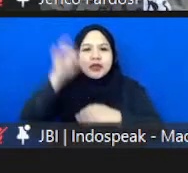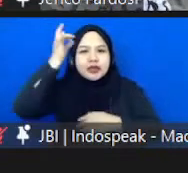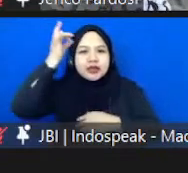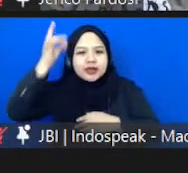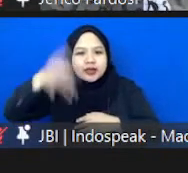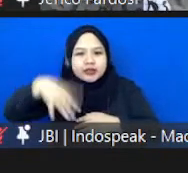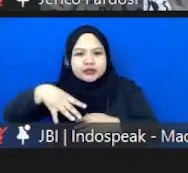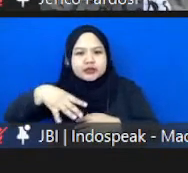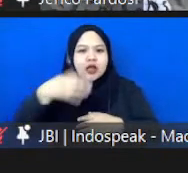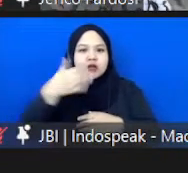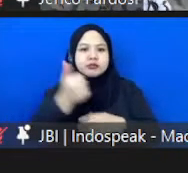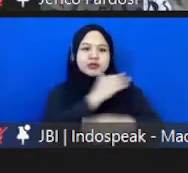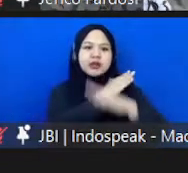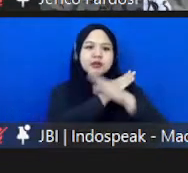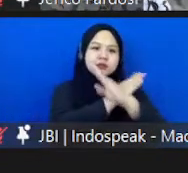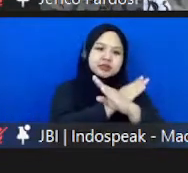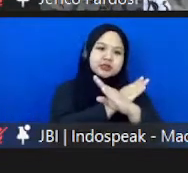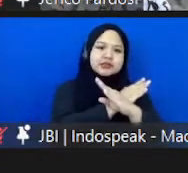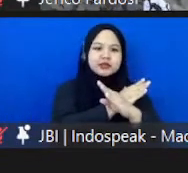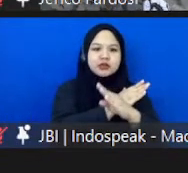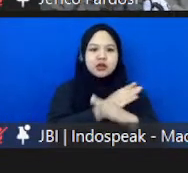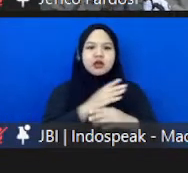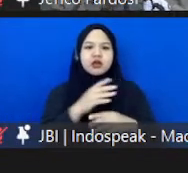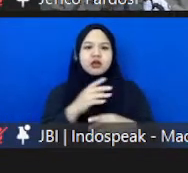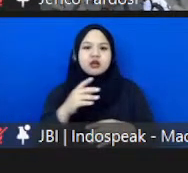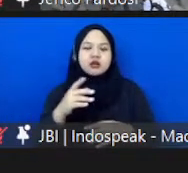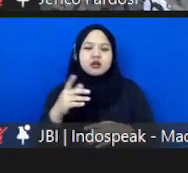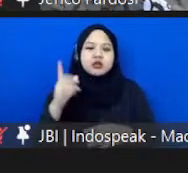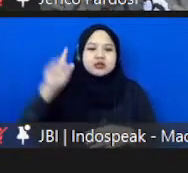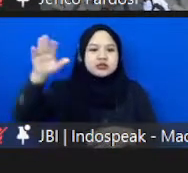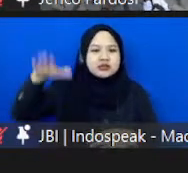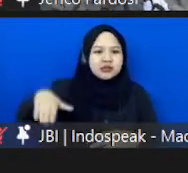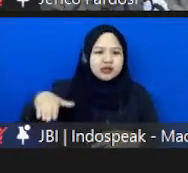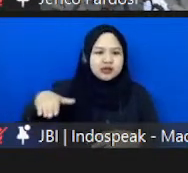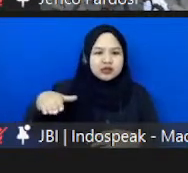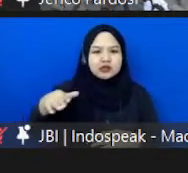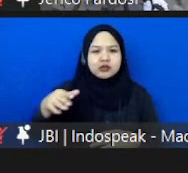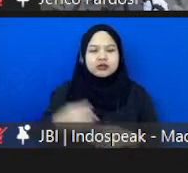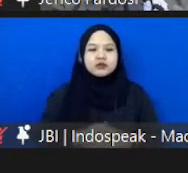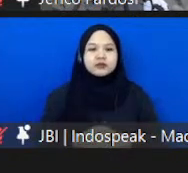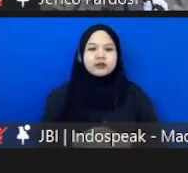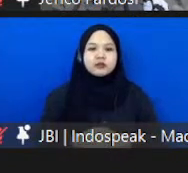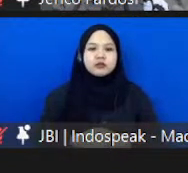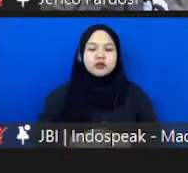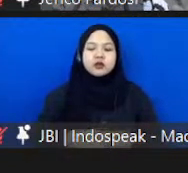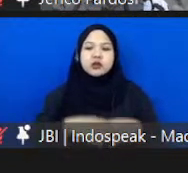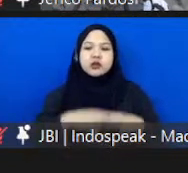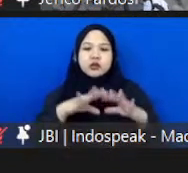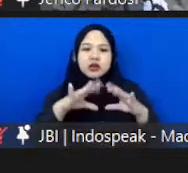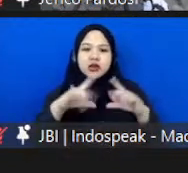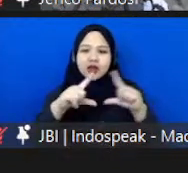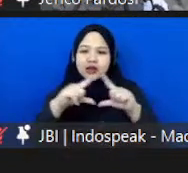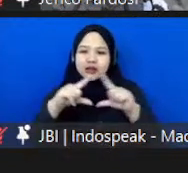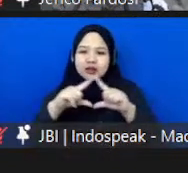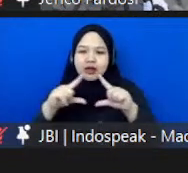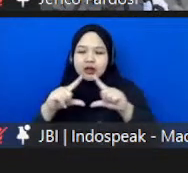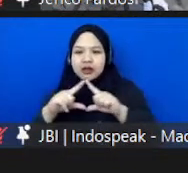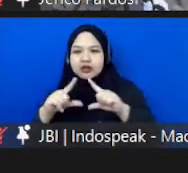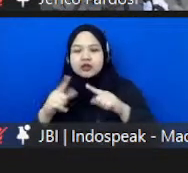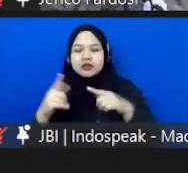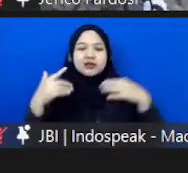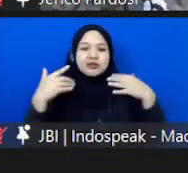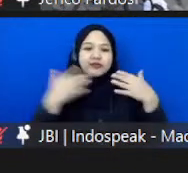like progress as well. When we look at the utilization of health